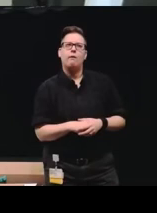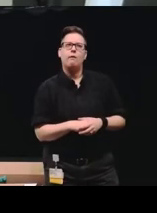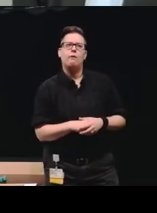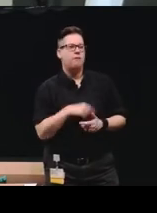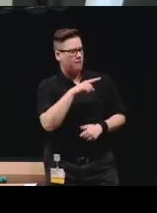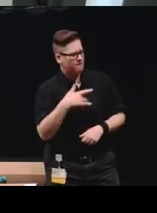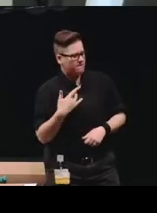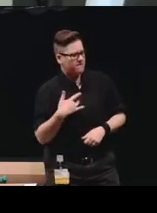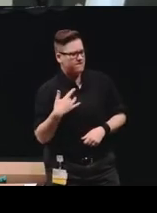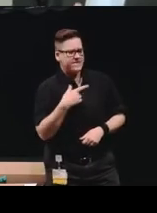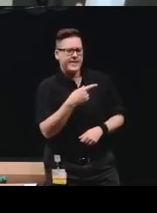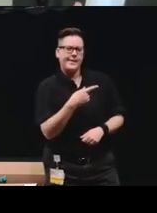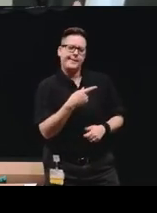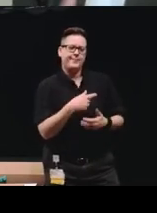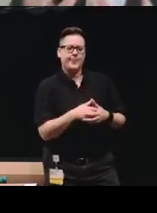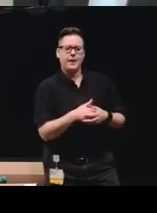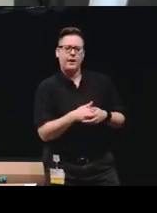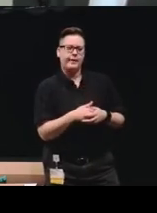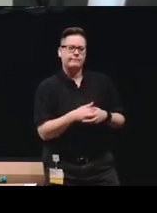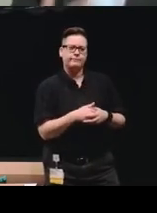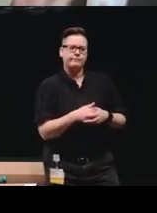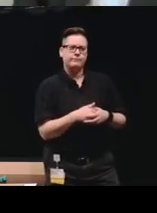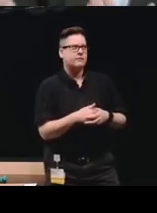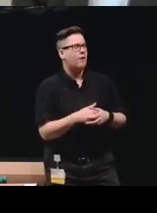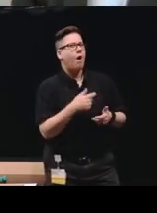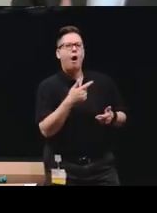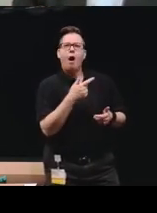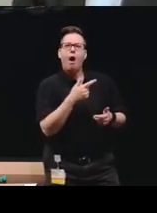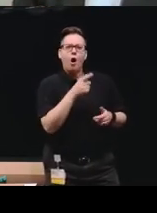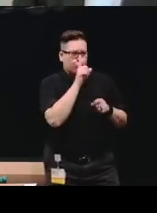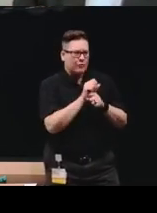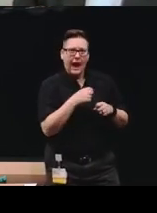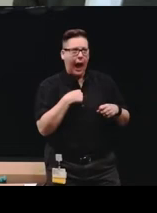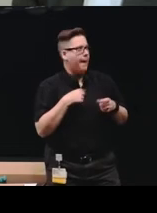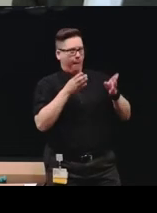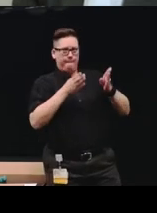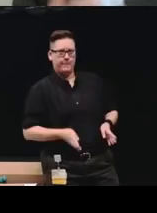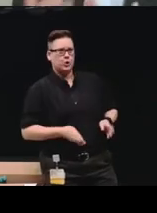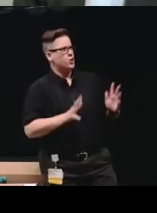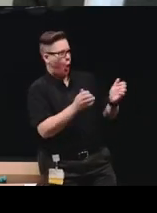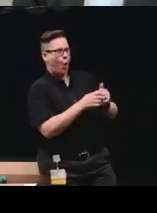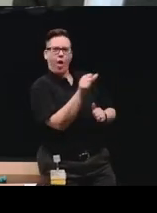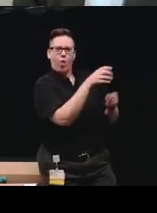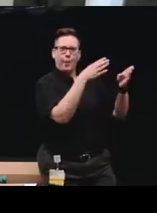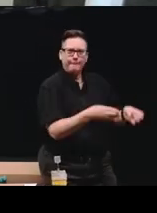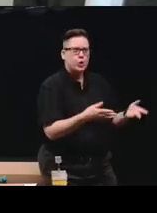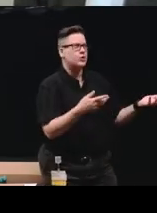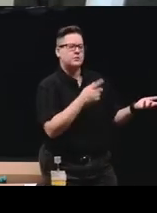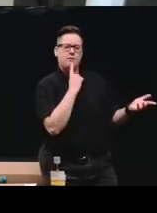feel as though they're a person, having a person-to-person exchange, and that it's